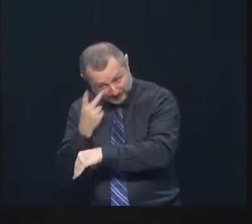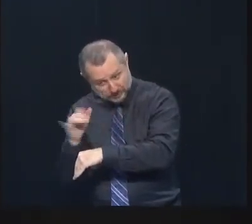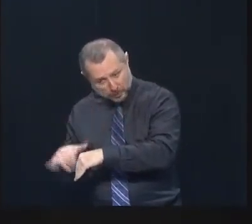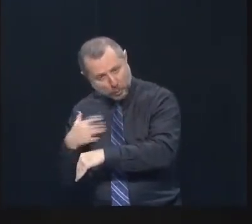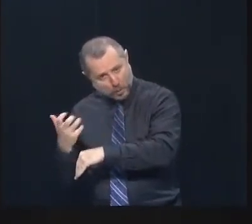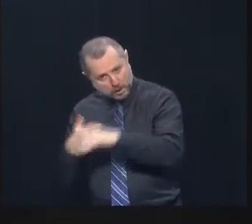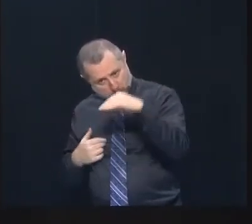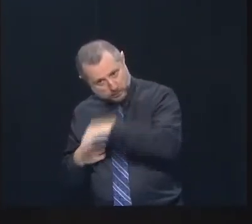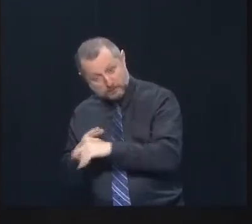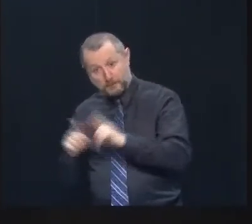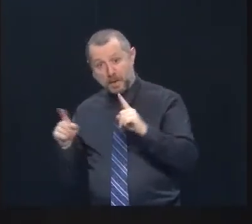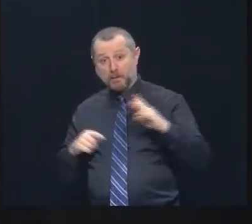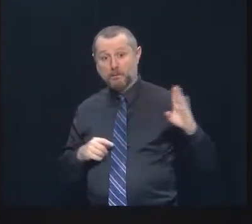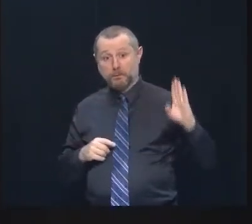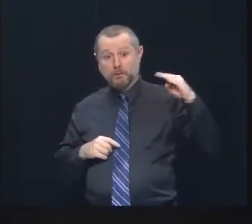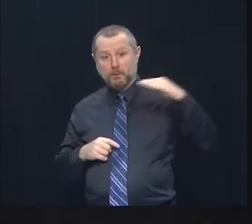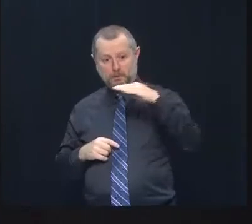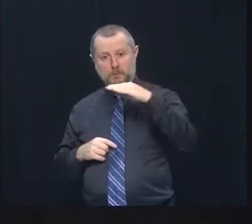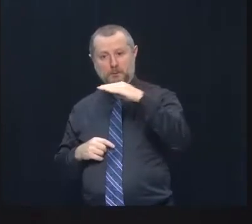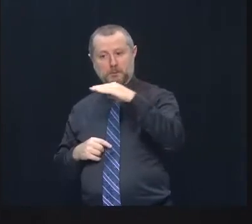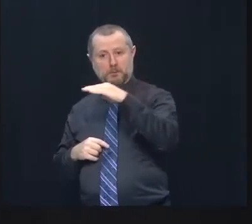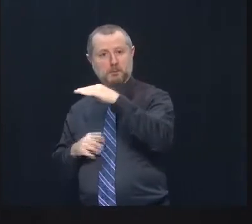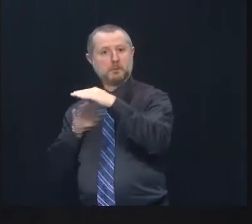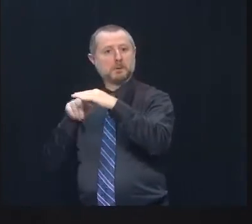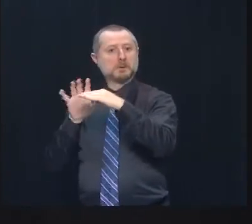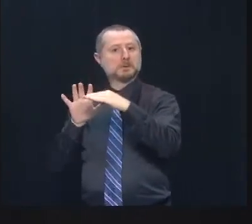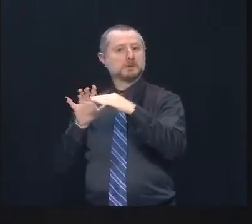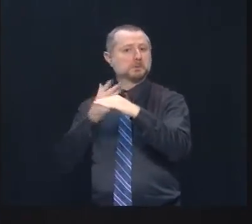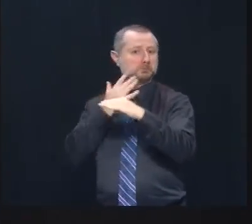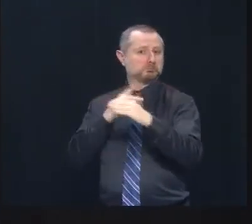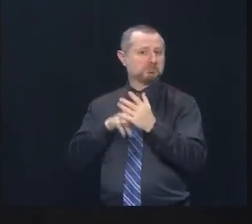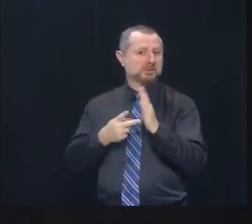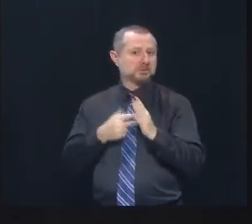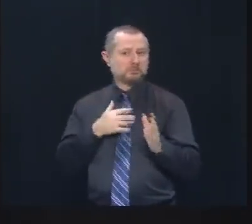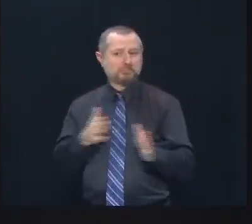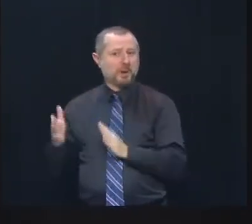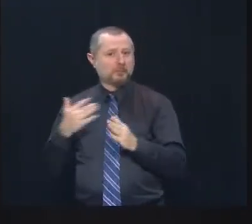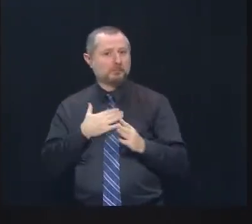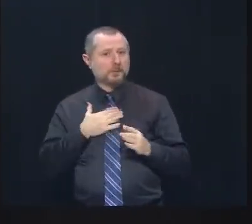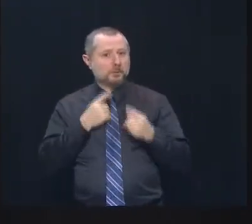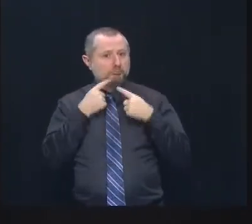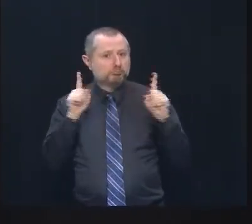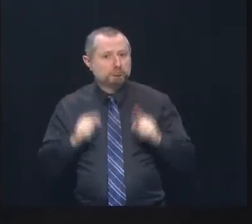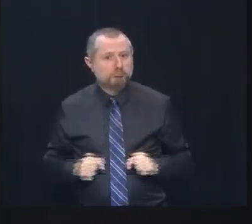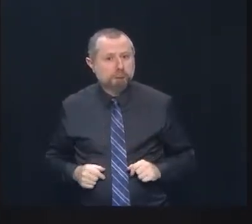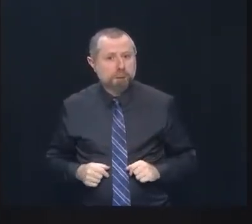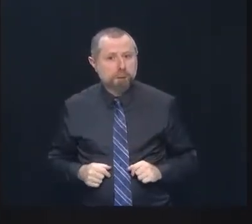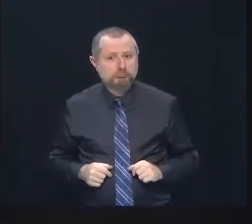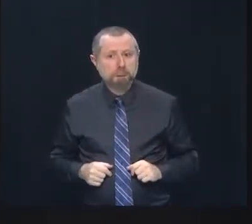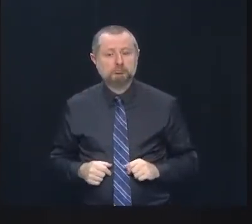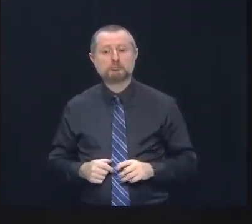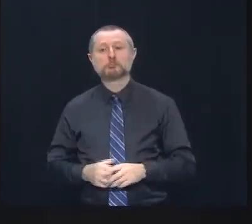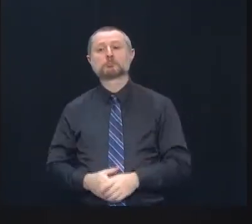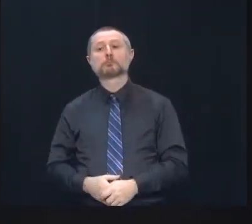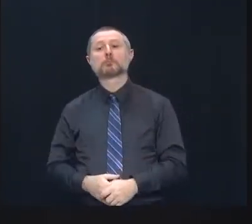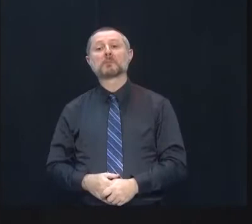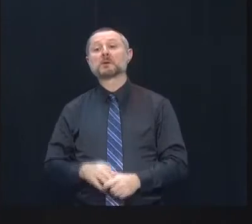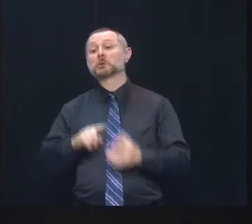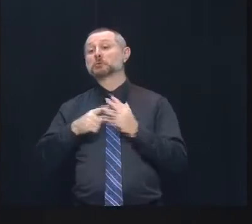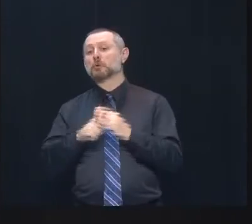but level is working, right? Because that was an arrow headed straight